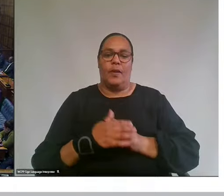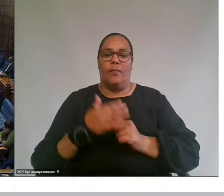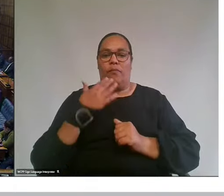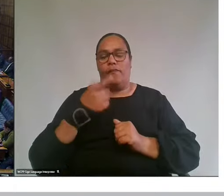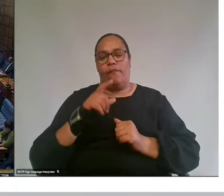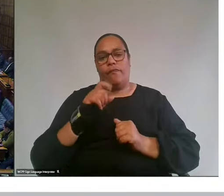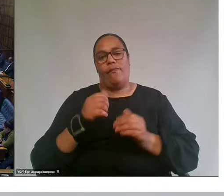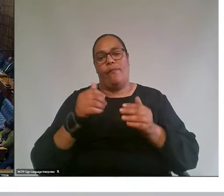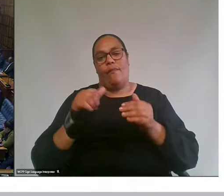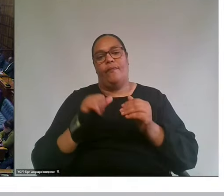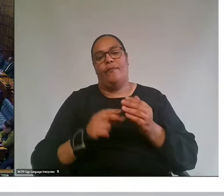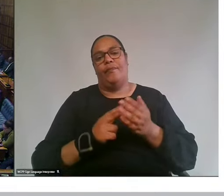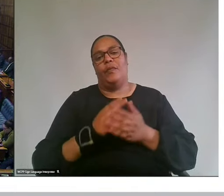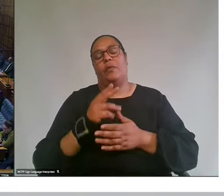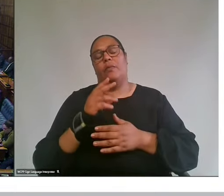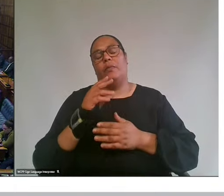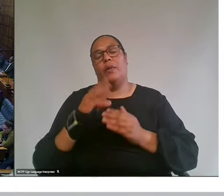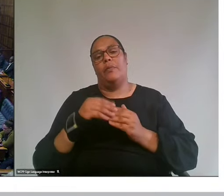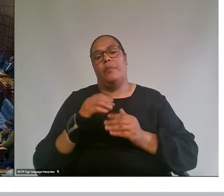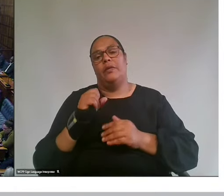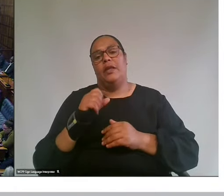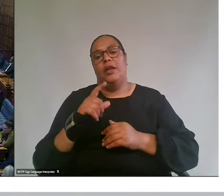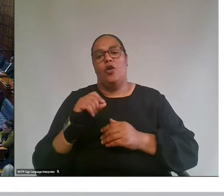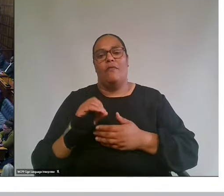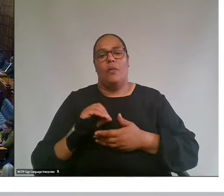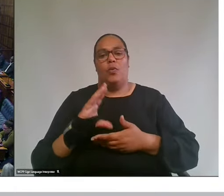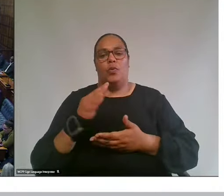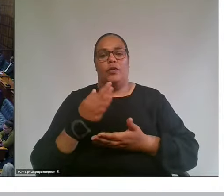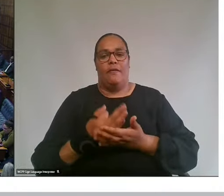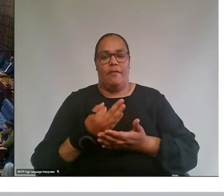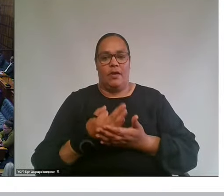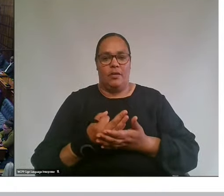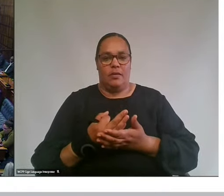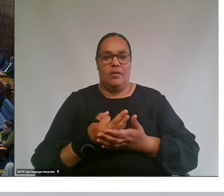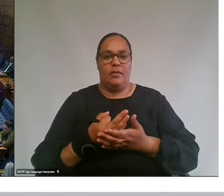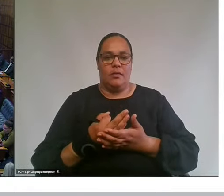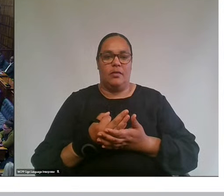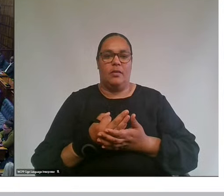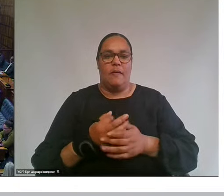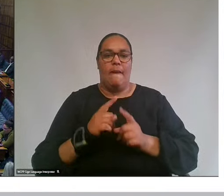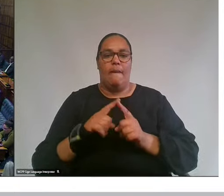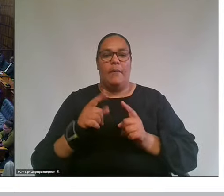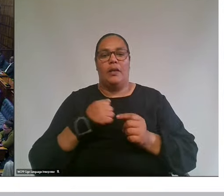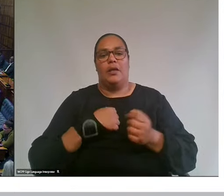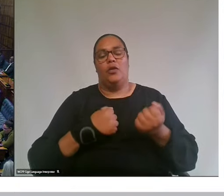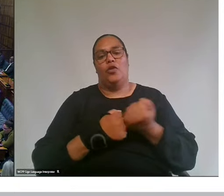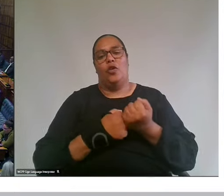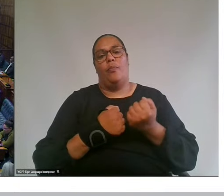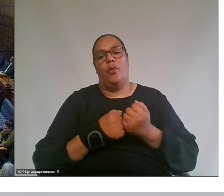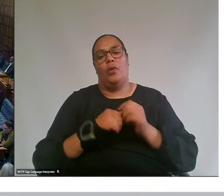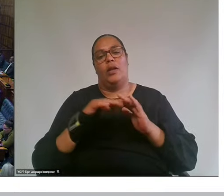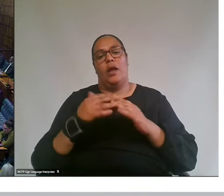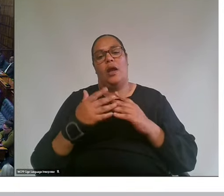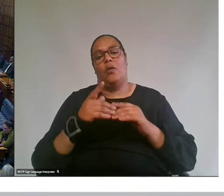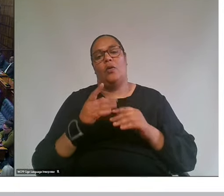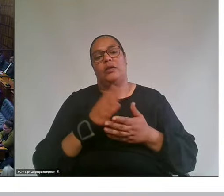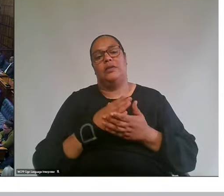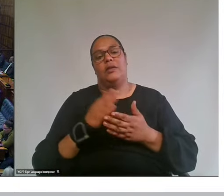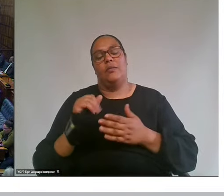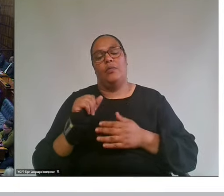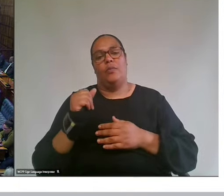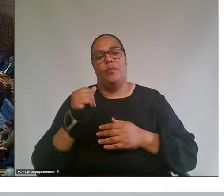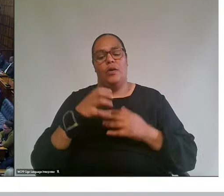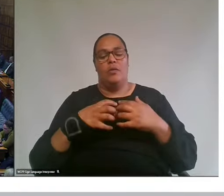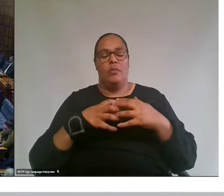to honorable seo's question around the booster fund and um our support to entrepreneurs and some of the faces